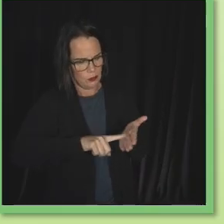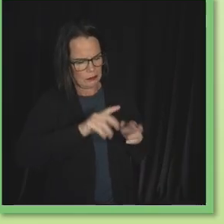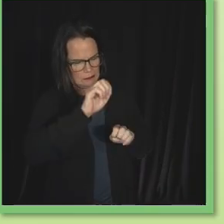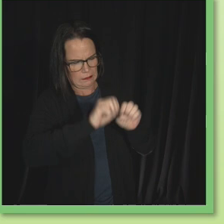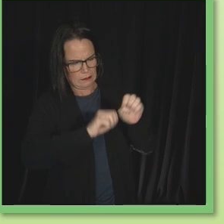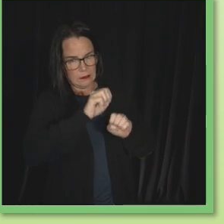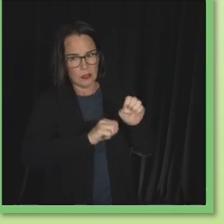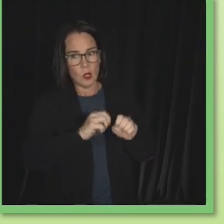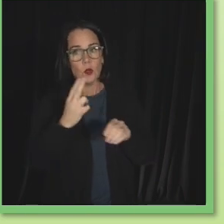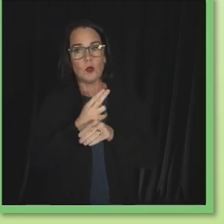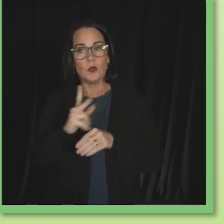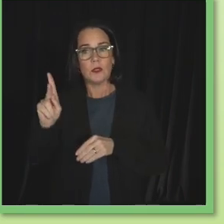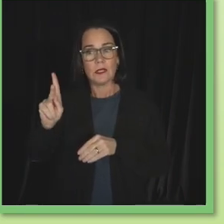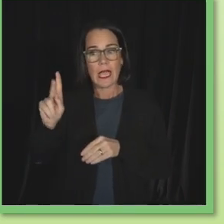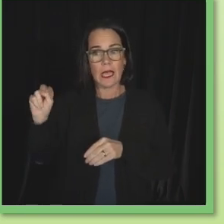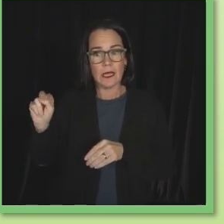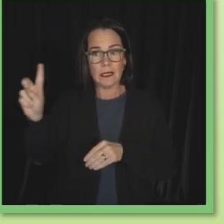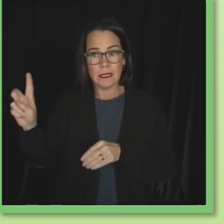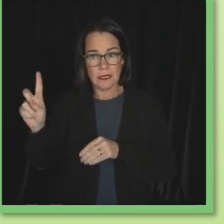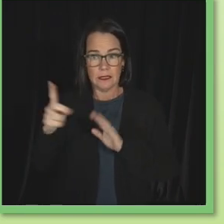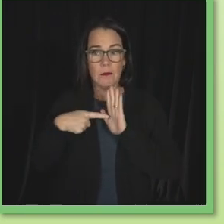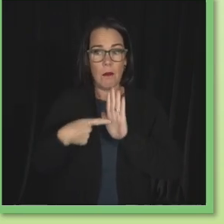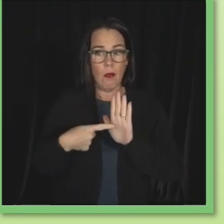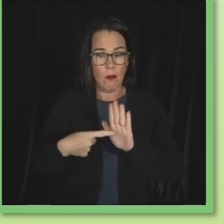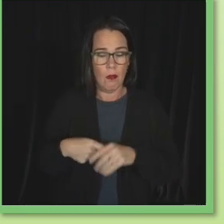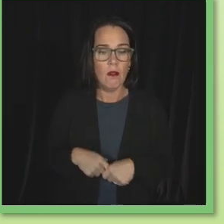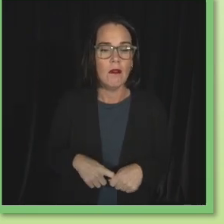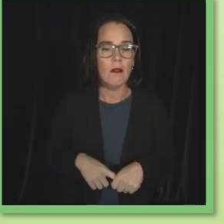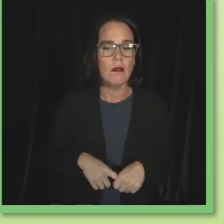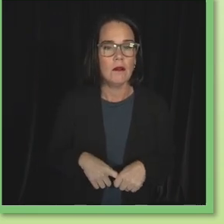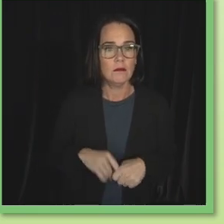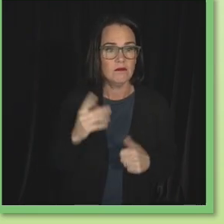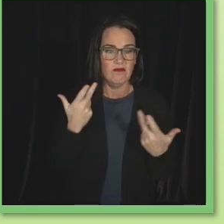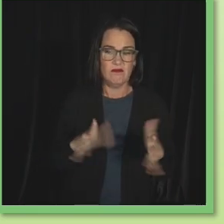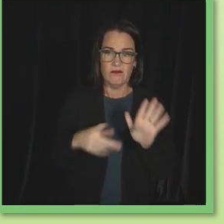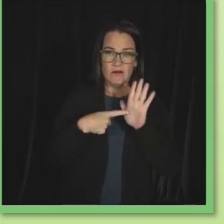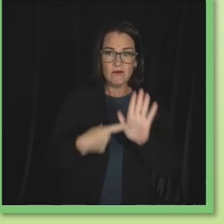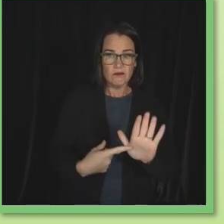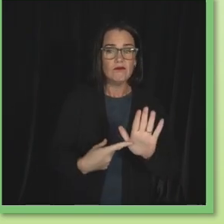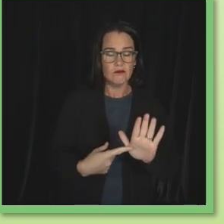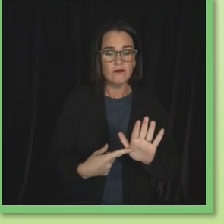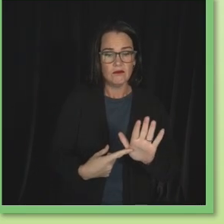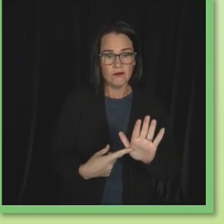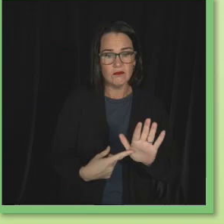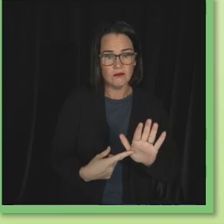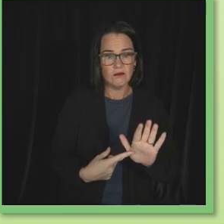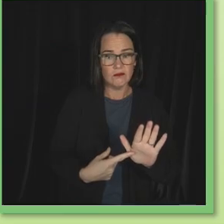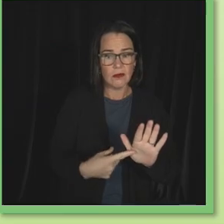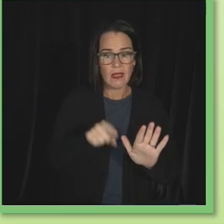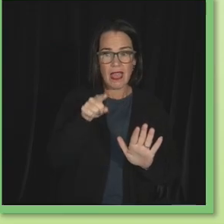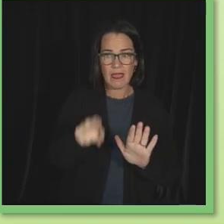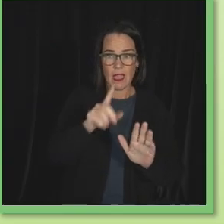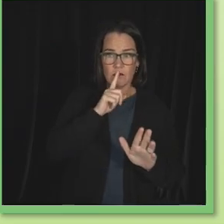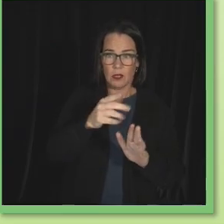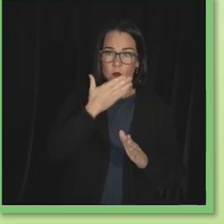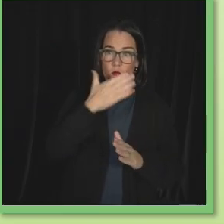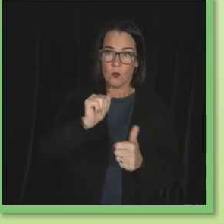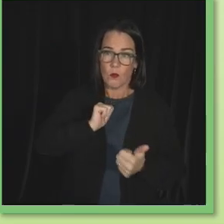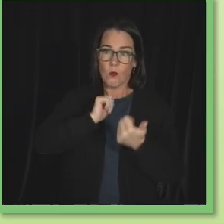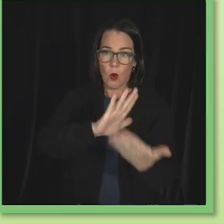the Kubernetes Network Driver model. And it has been demonstrated that a declarative approach where